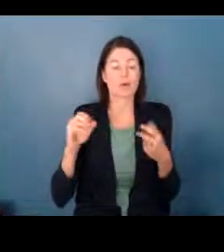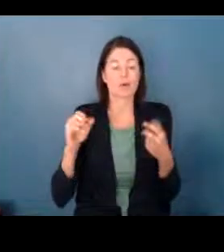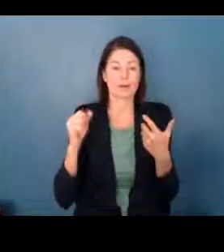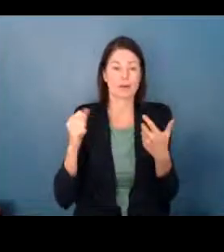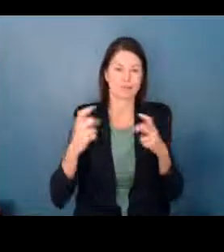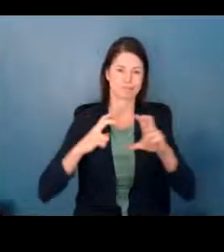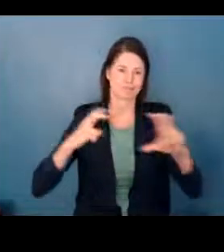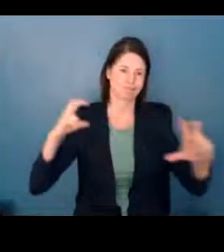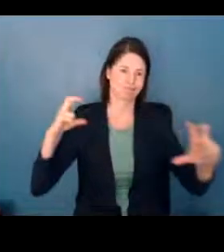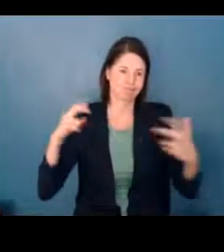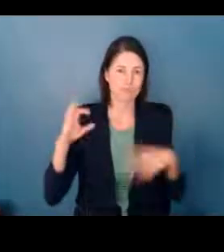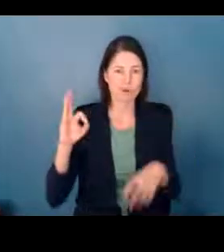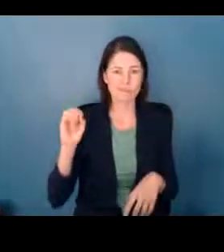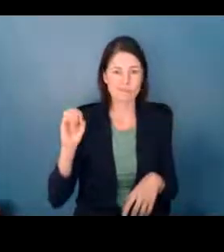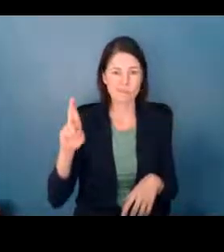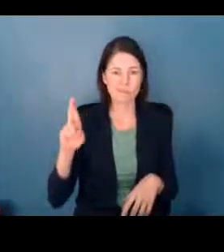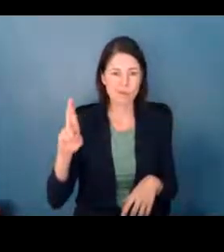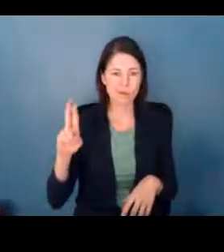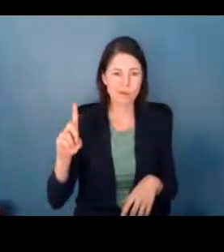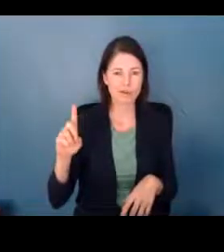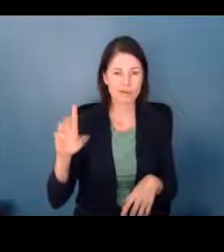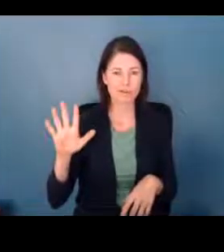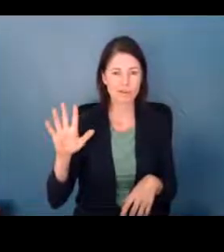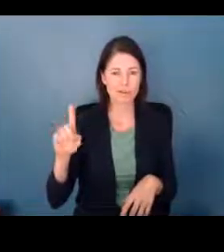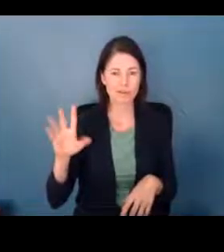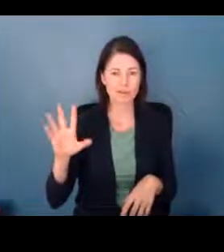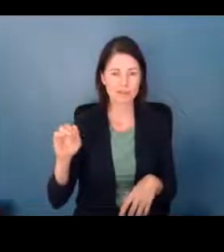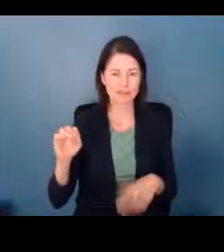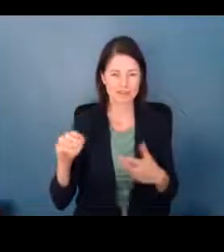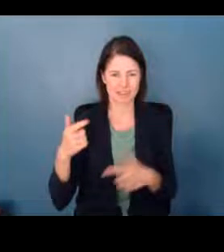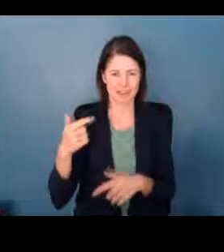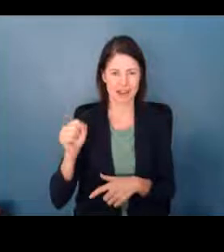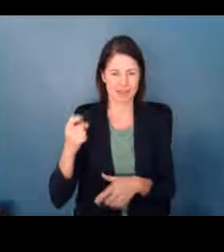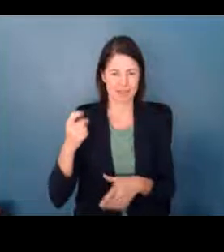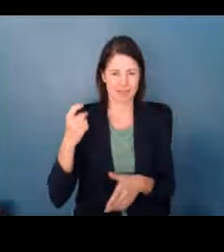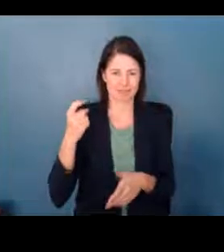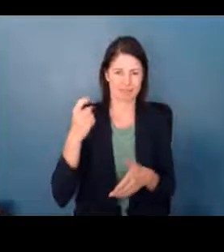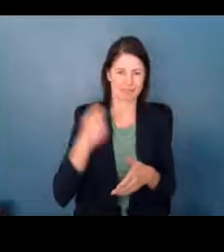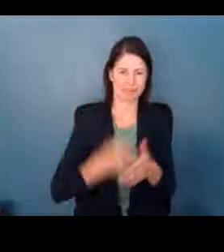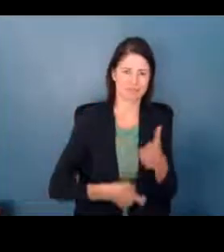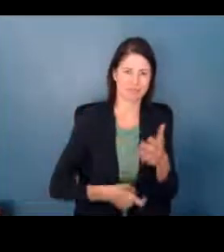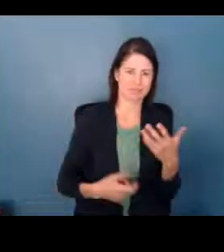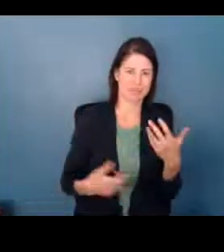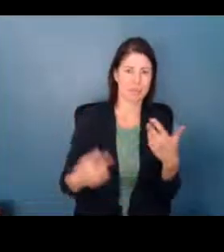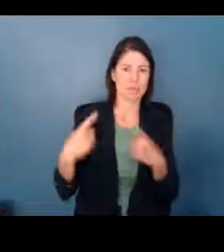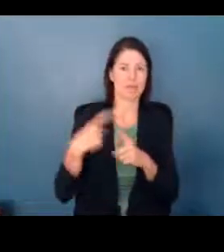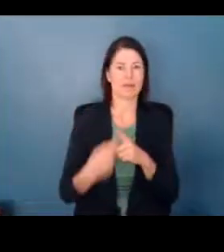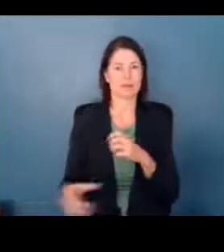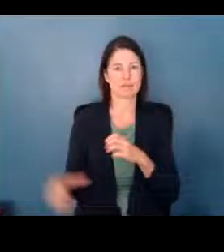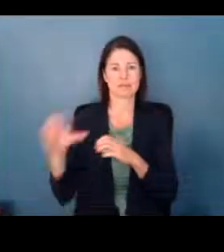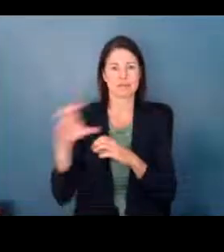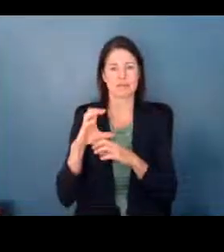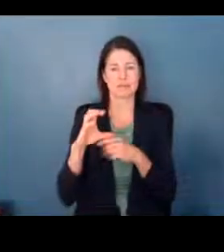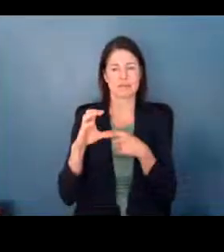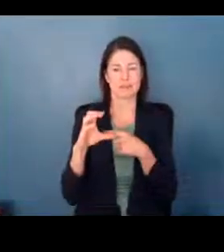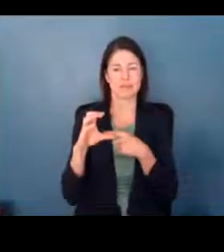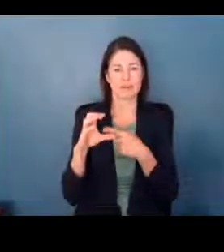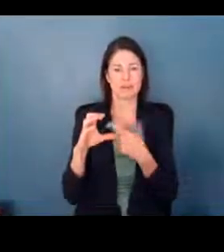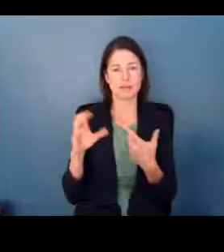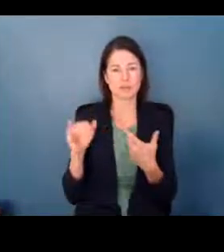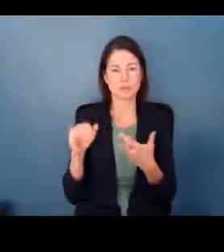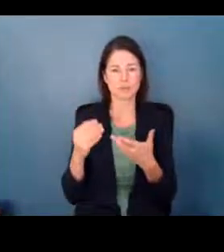tax anyways, and so the intention is this would be revenue neutral on a whole, but there's